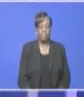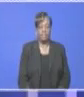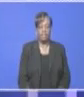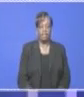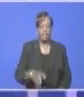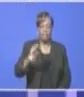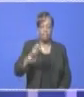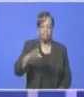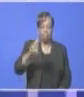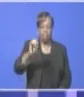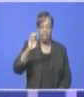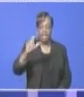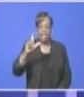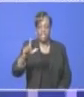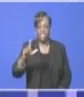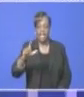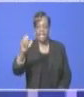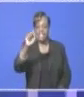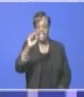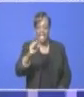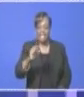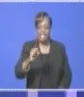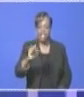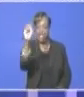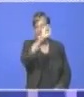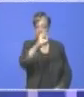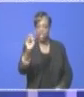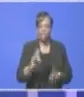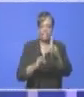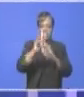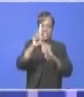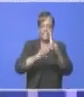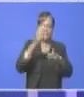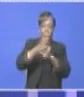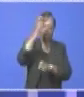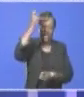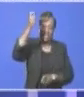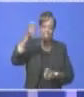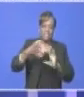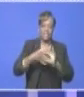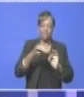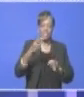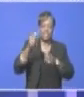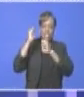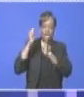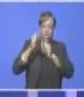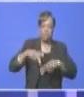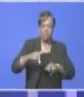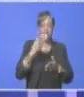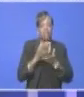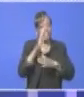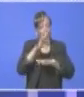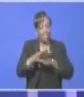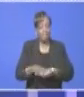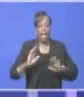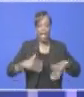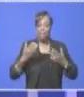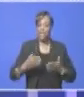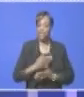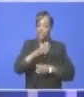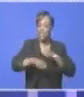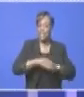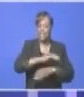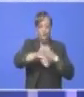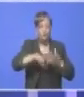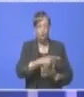female Saxon superstars are the winners of the 2018 New Year's Day Junkanoo Parade. Good evening, everyone, and Happy New Year's to all of you. I'm LaDawn